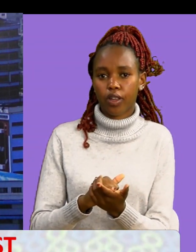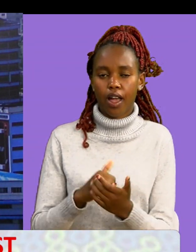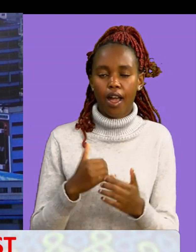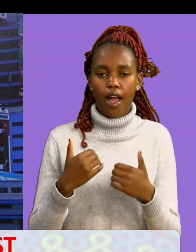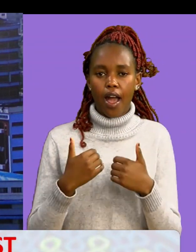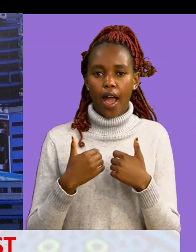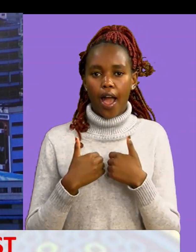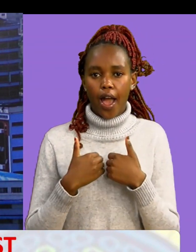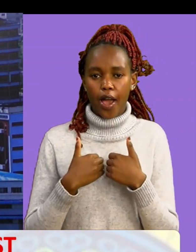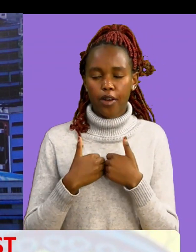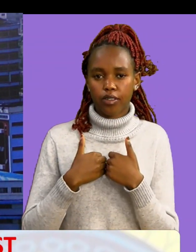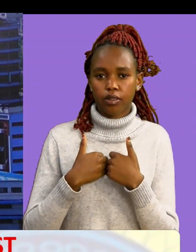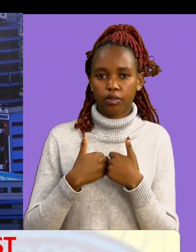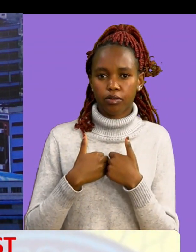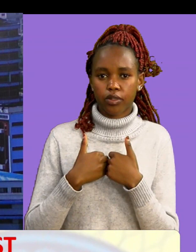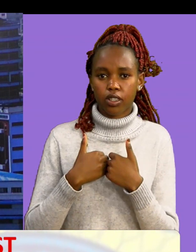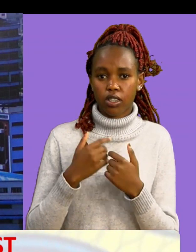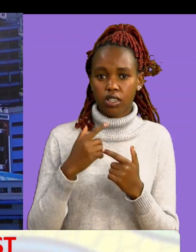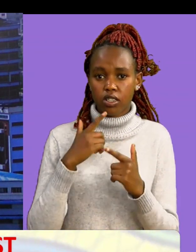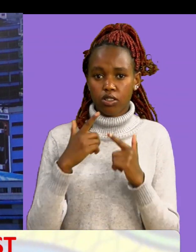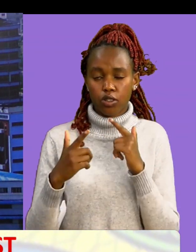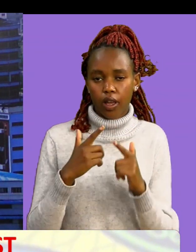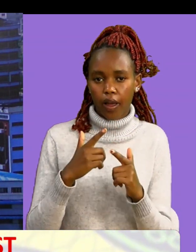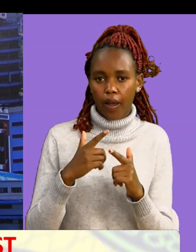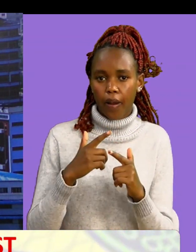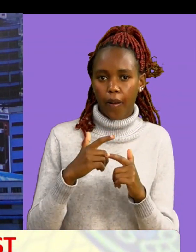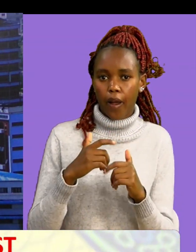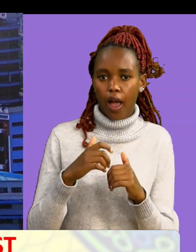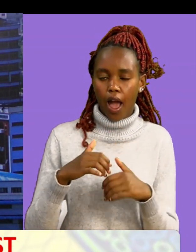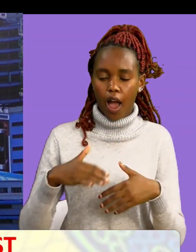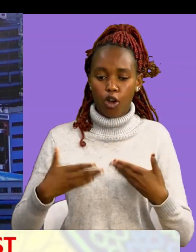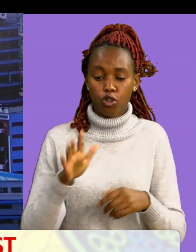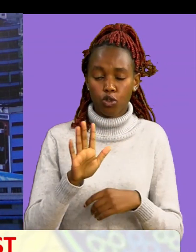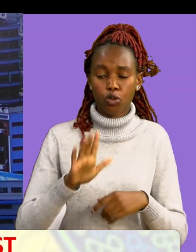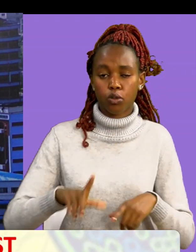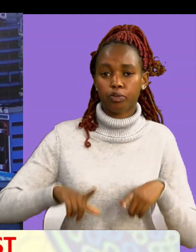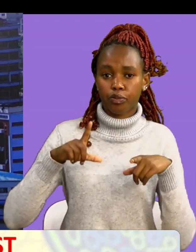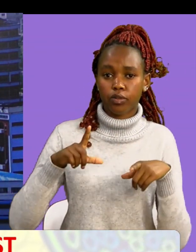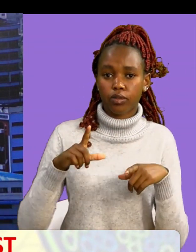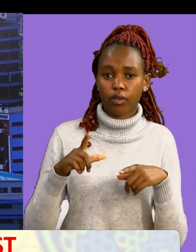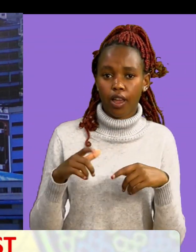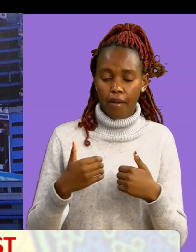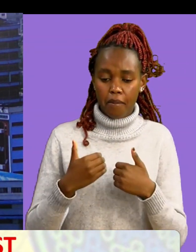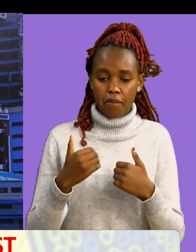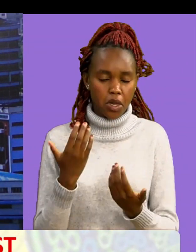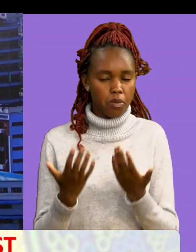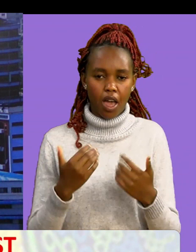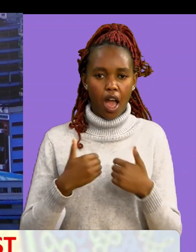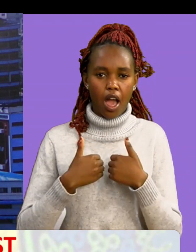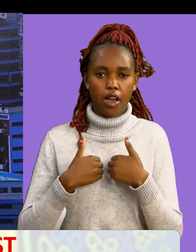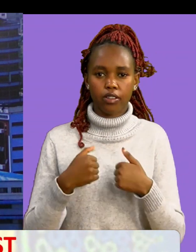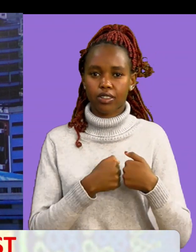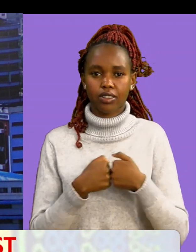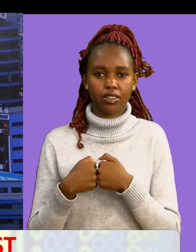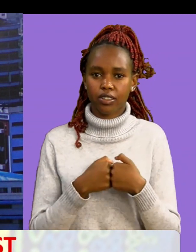affirmations come to, have you spoke your affirmations to existence? Ama kuna wenye hapa hivi mpigwa some challenging hapa na pale. Remember to talk